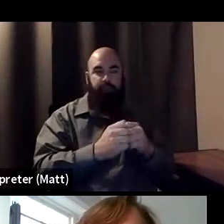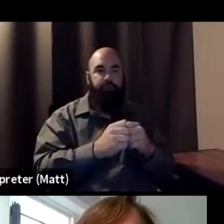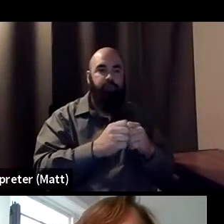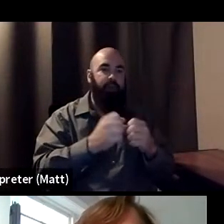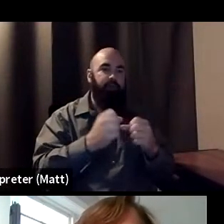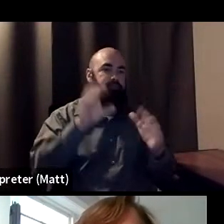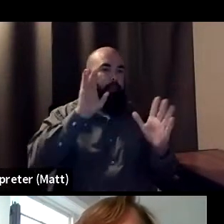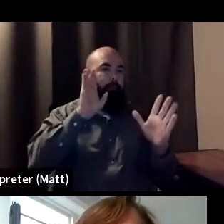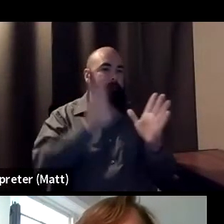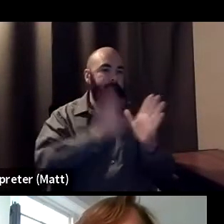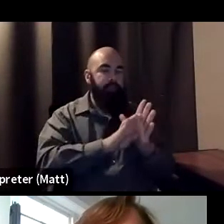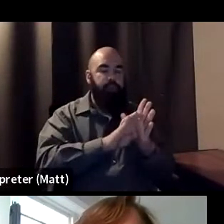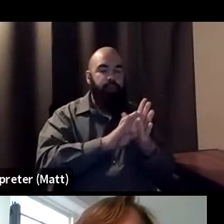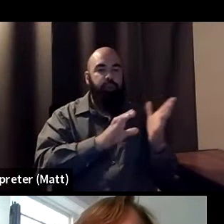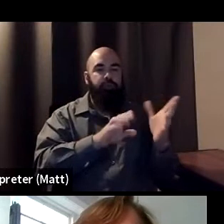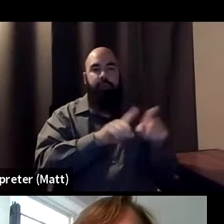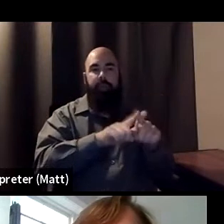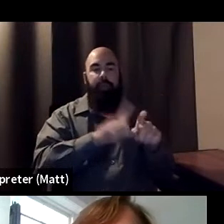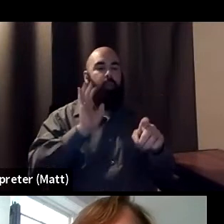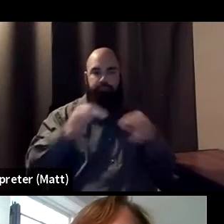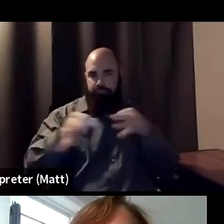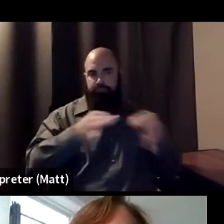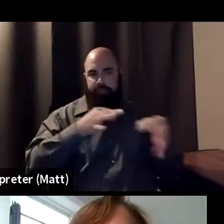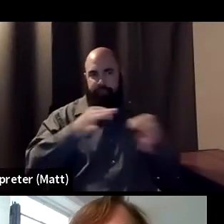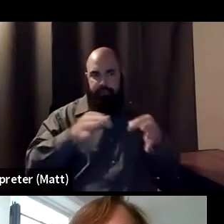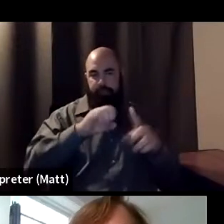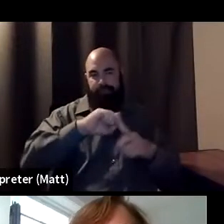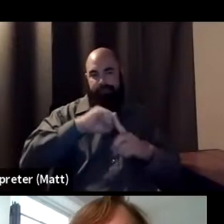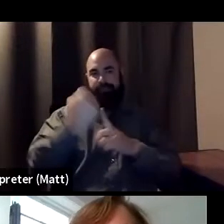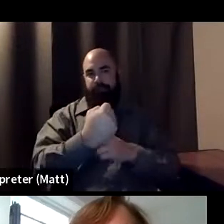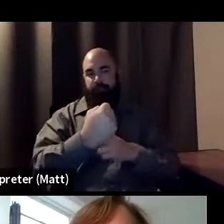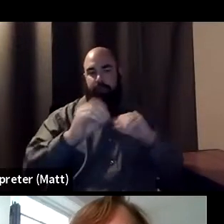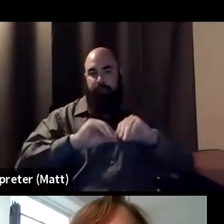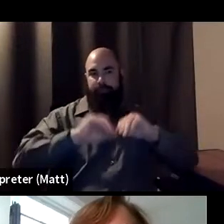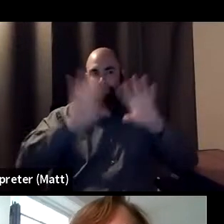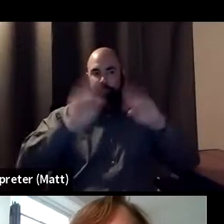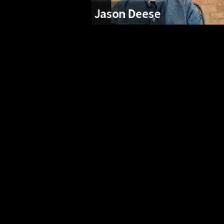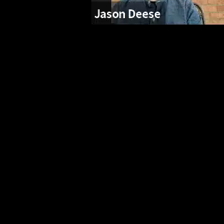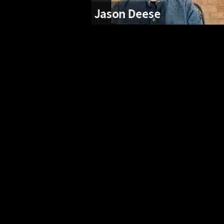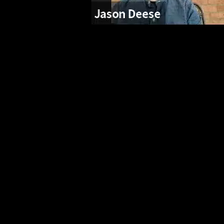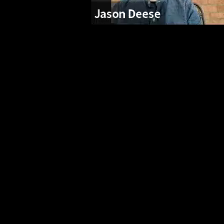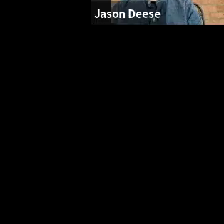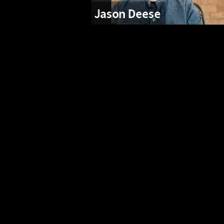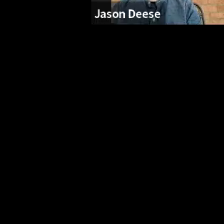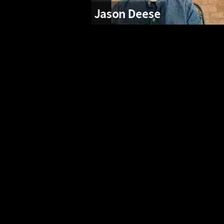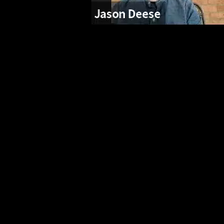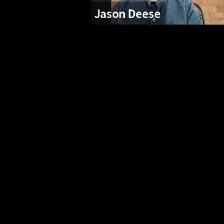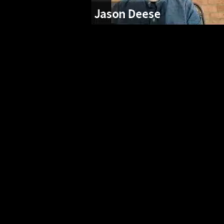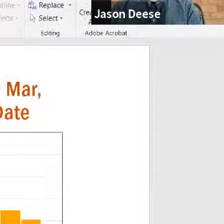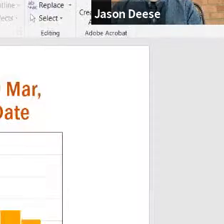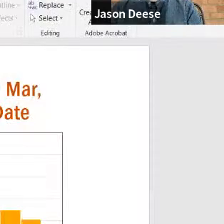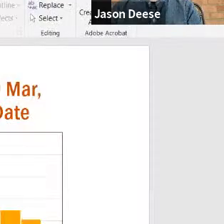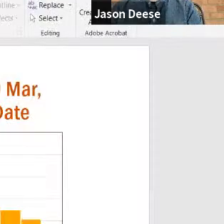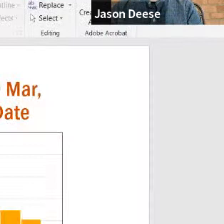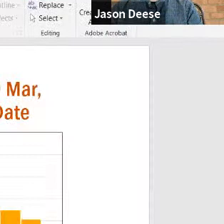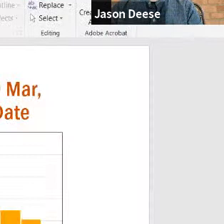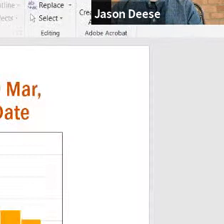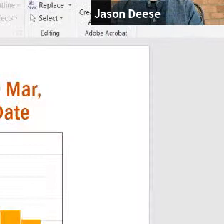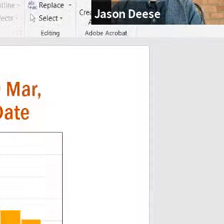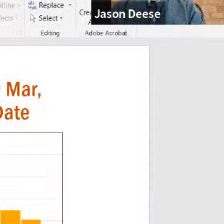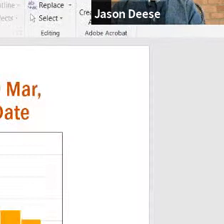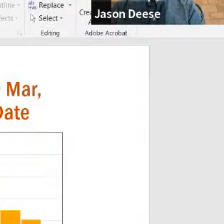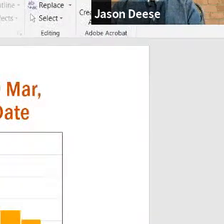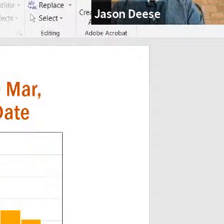what's really going on, and I'm really happy to be here tonight to explain some things. I know that there have